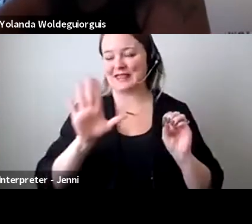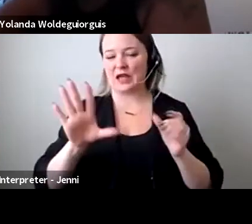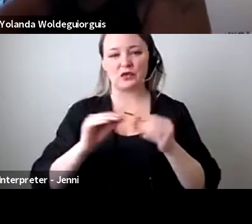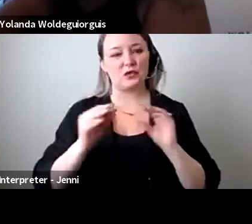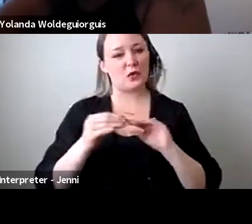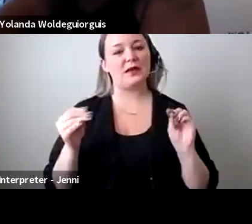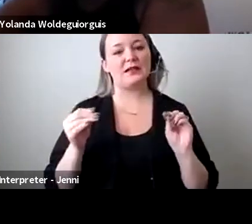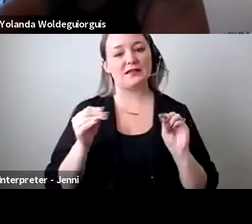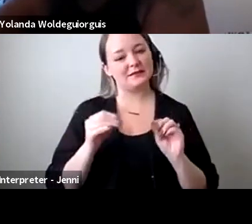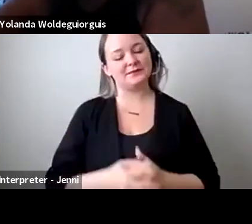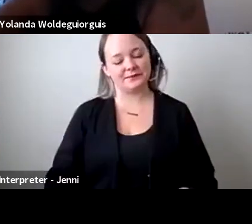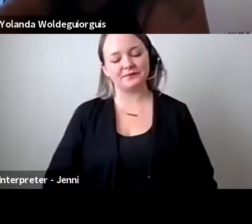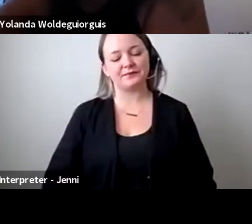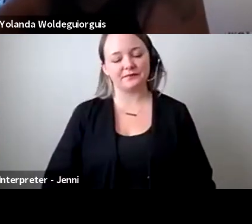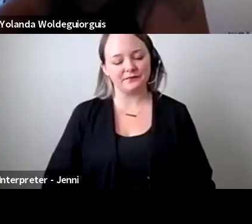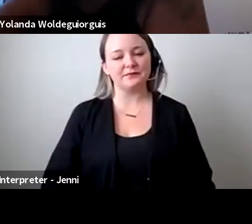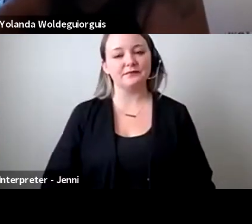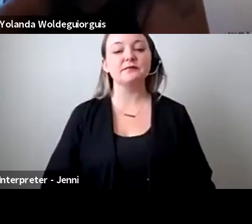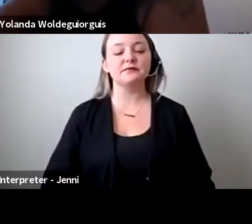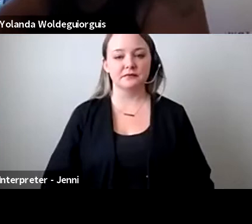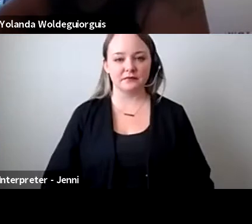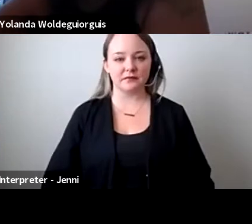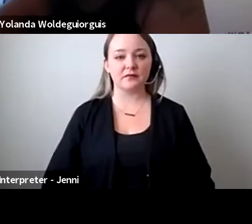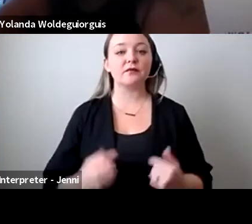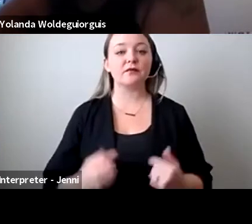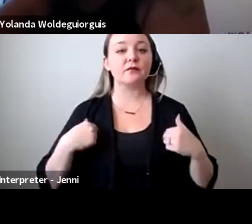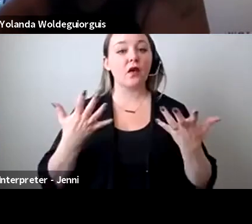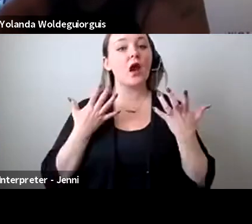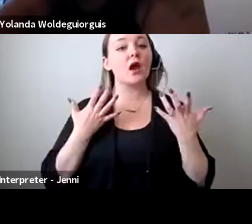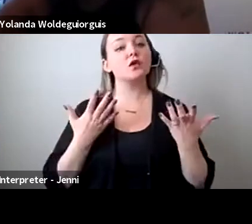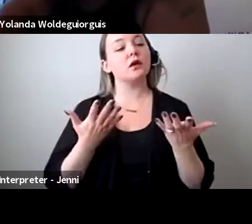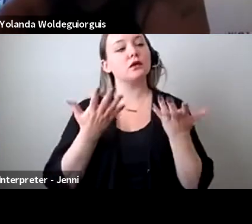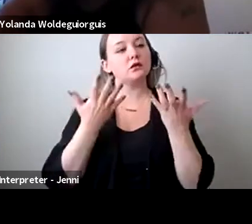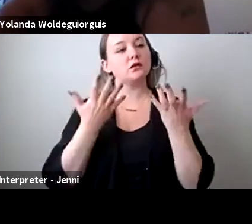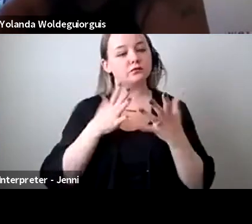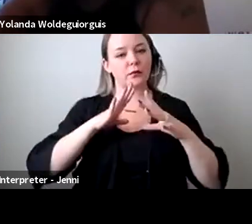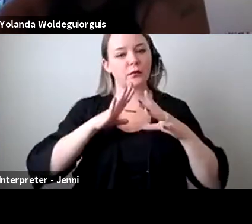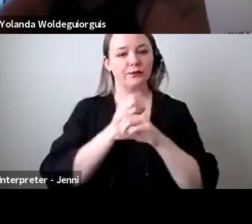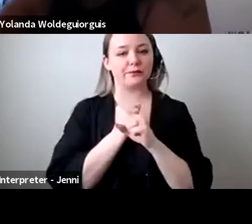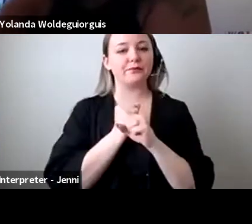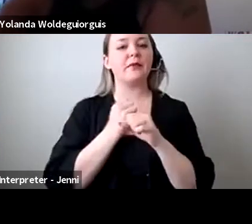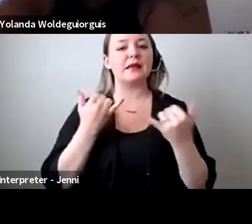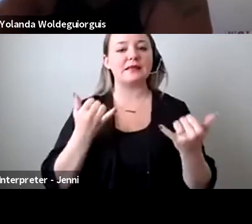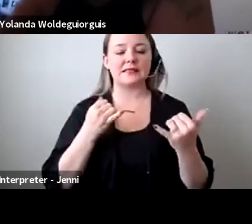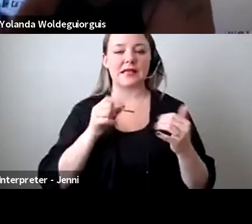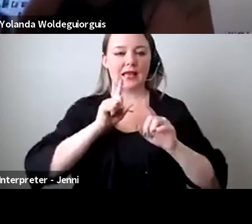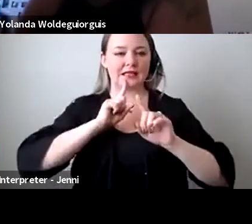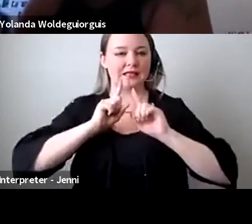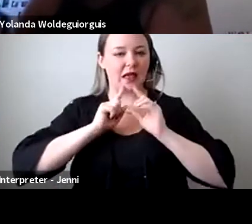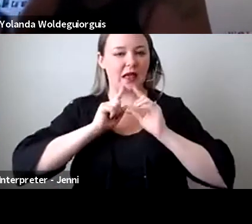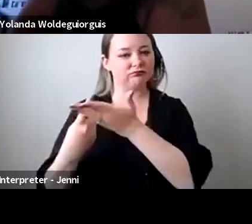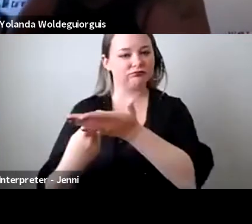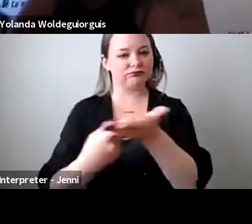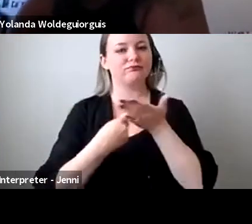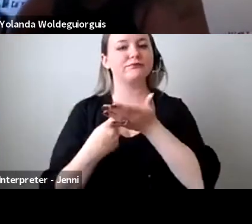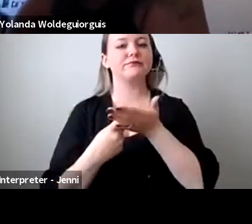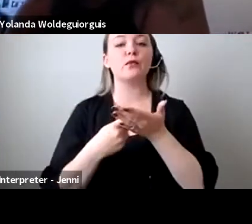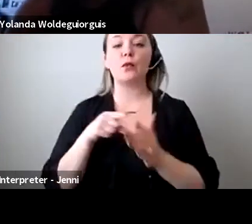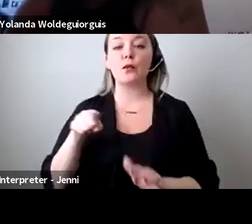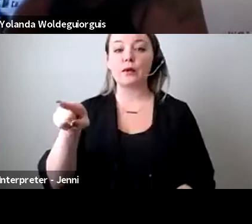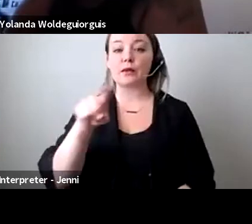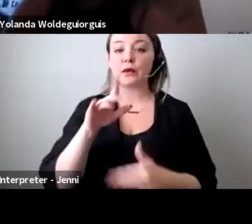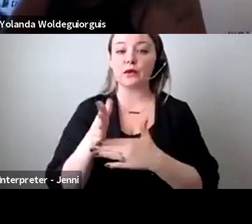hadn't. I want to end our dialogue today with all of you